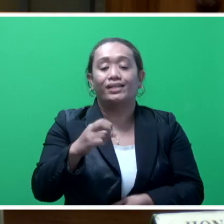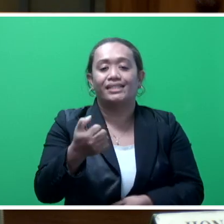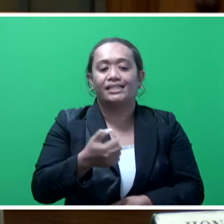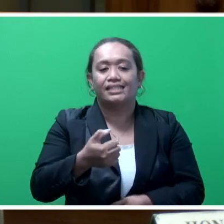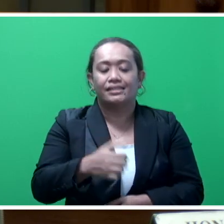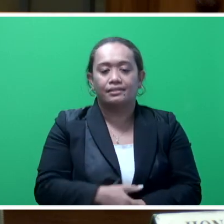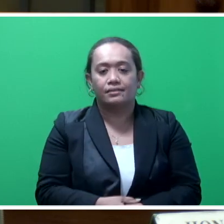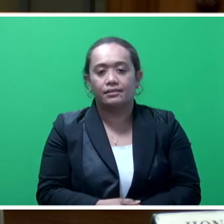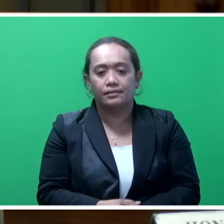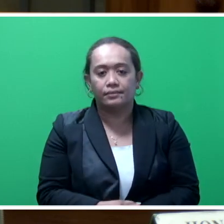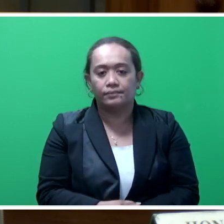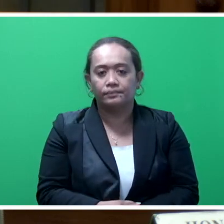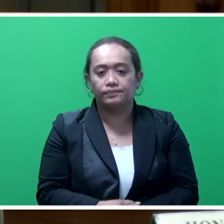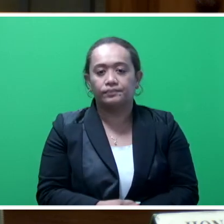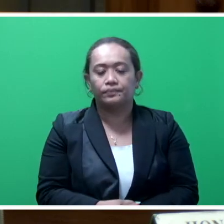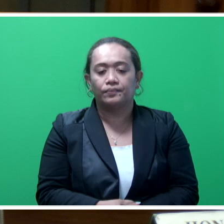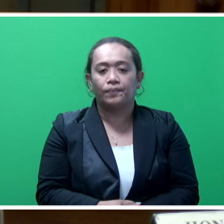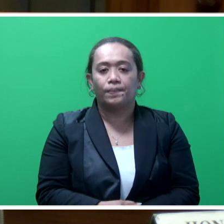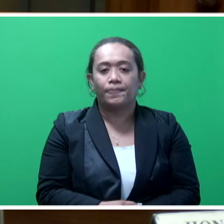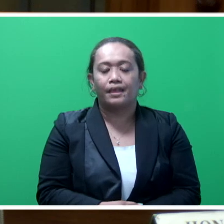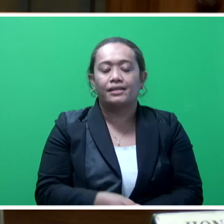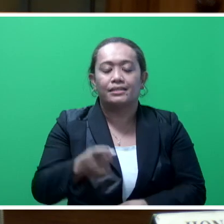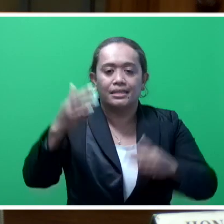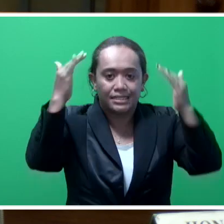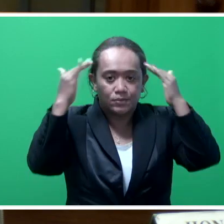from Bureau of Stats. Mr. Speaker, so